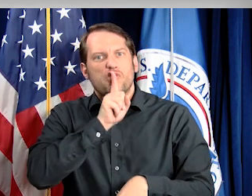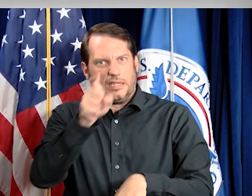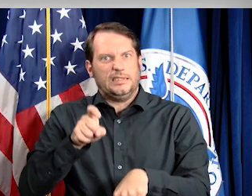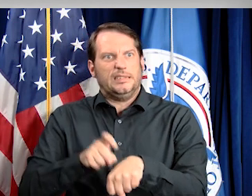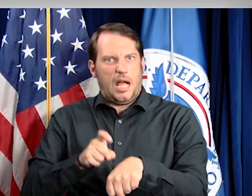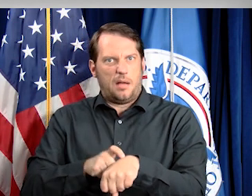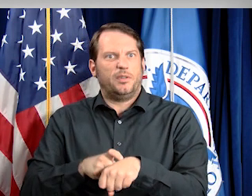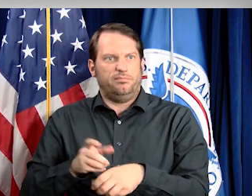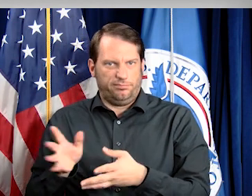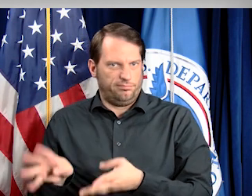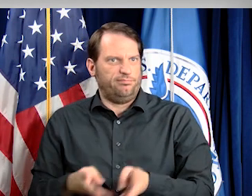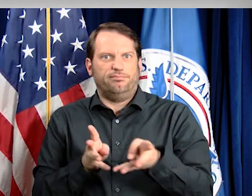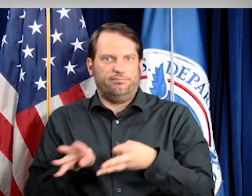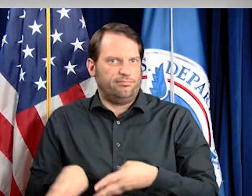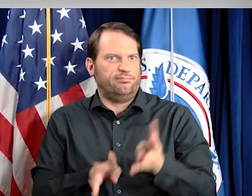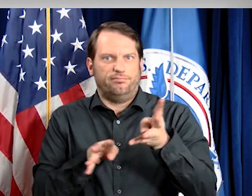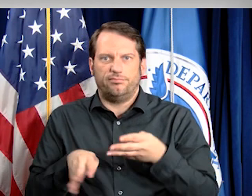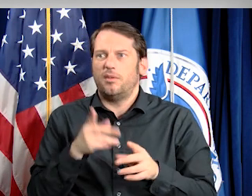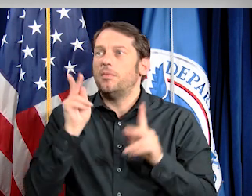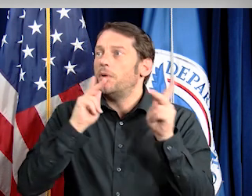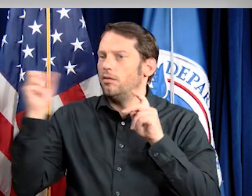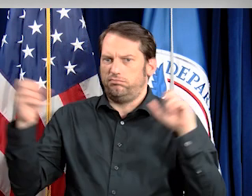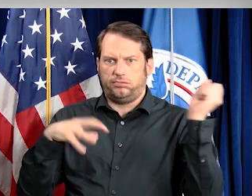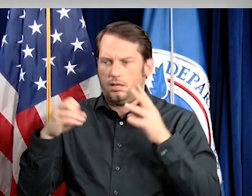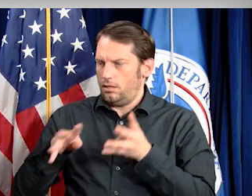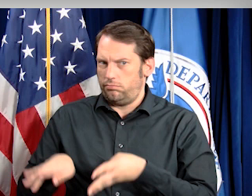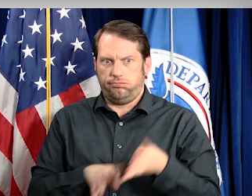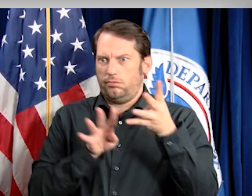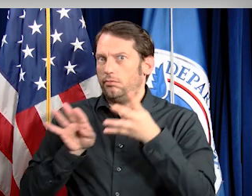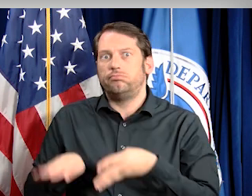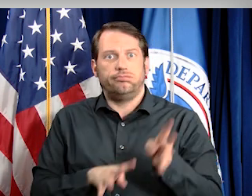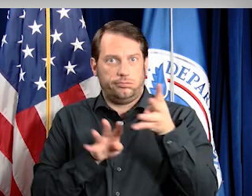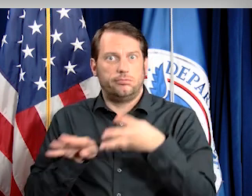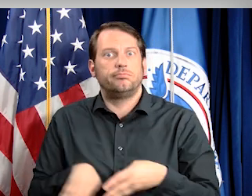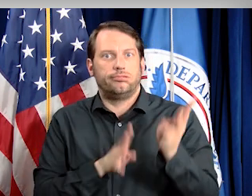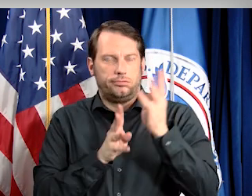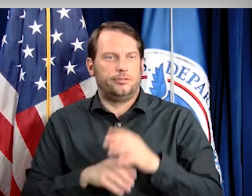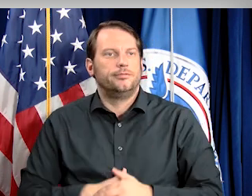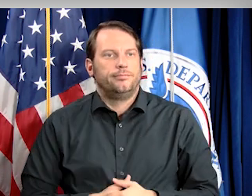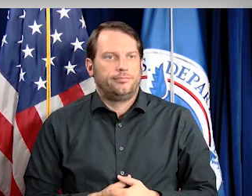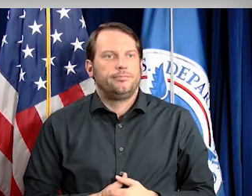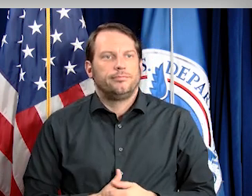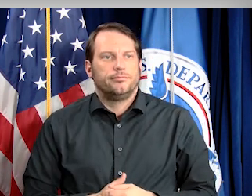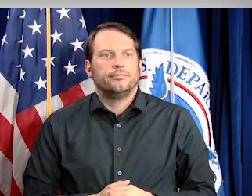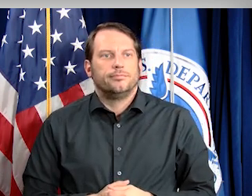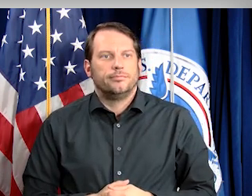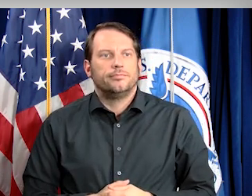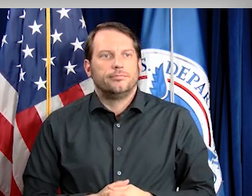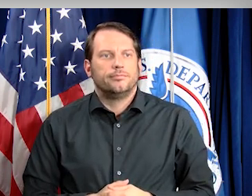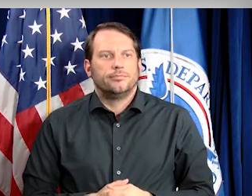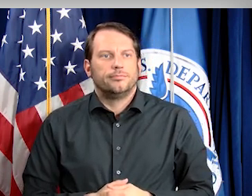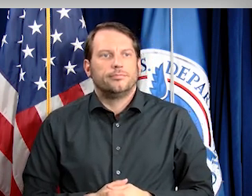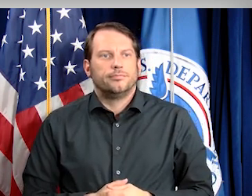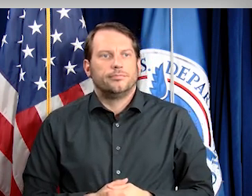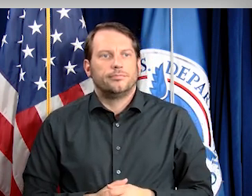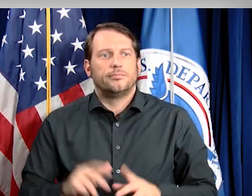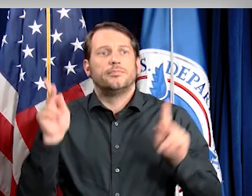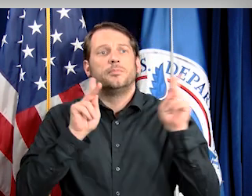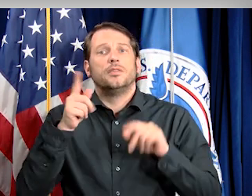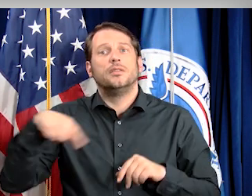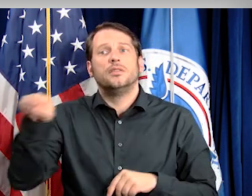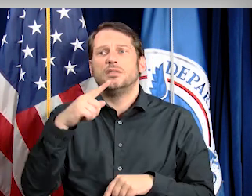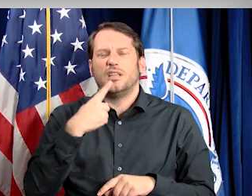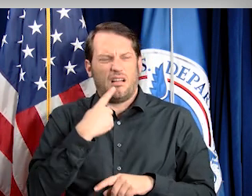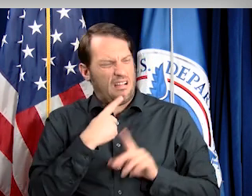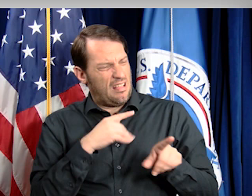Another misconception is people think that crowdsourced data is not accurate or vetted or high quality. But what I would